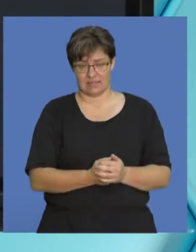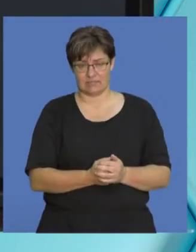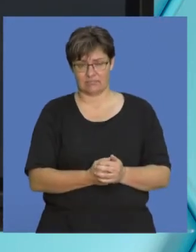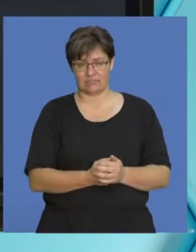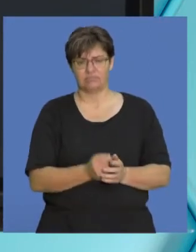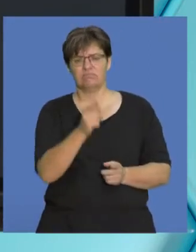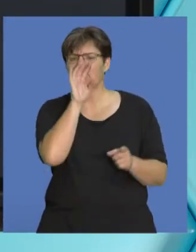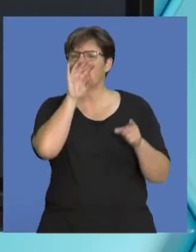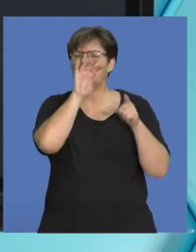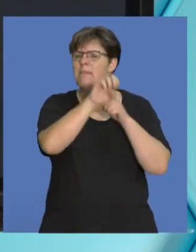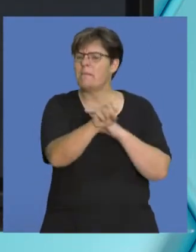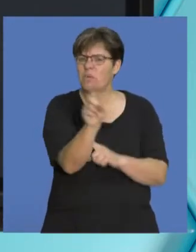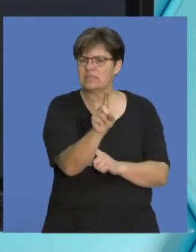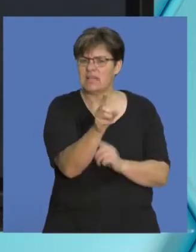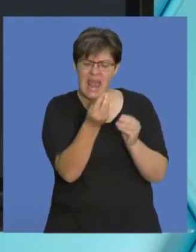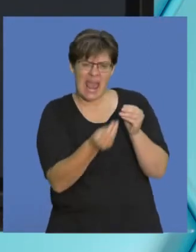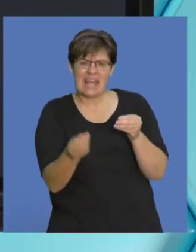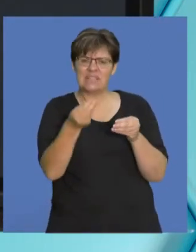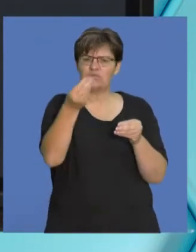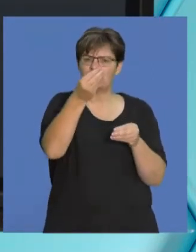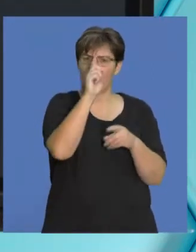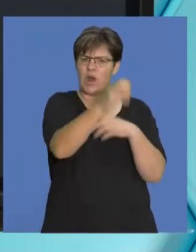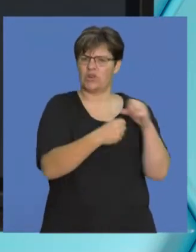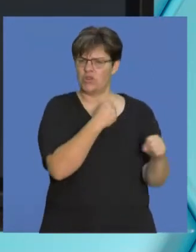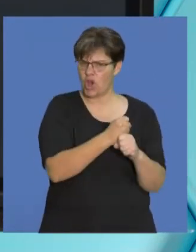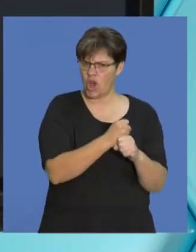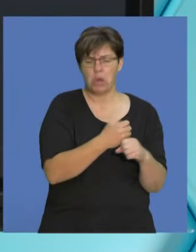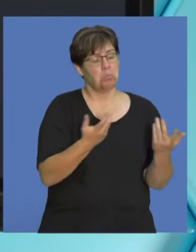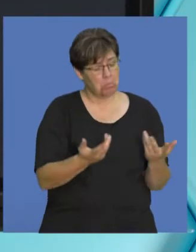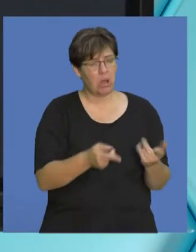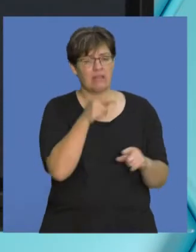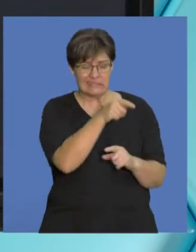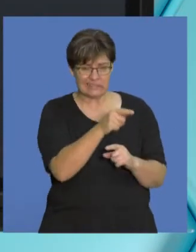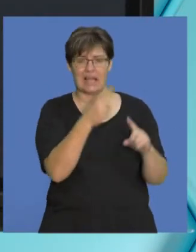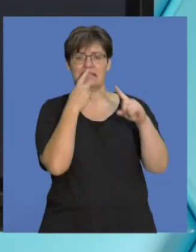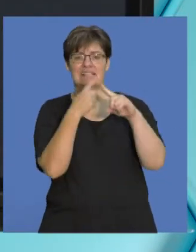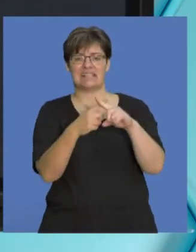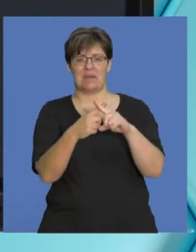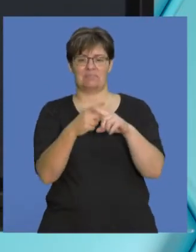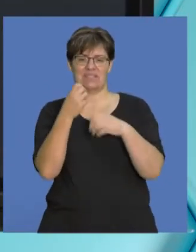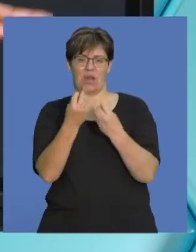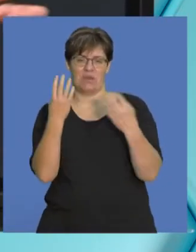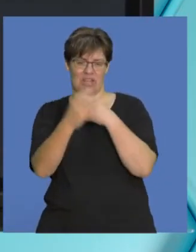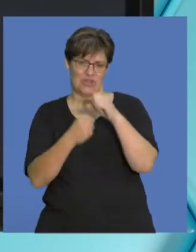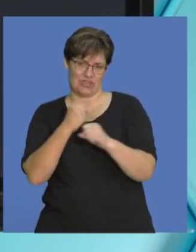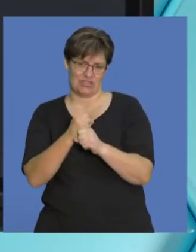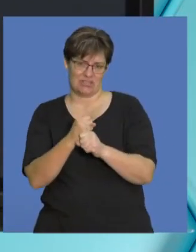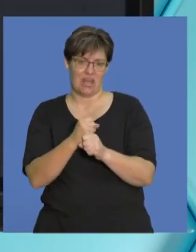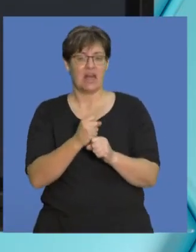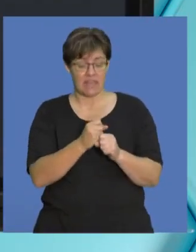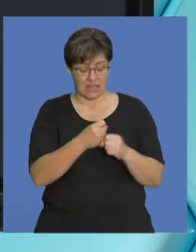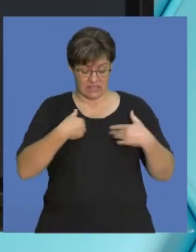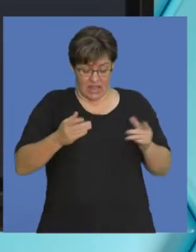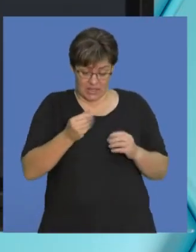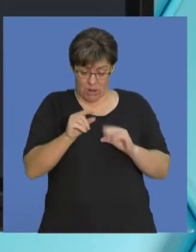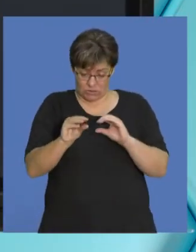out what is the interest for 1 year and then multiply that interest by the number of years and add it to the initial